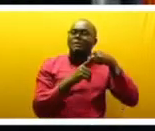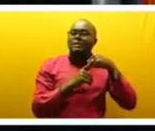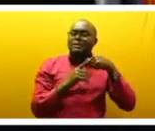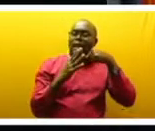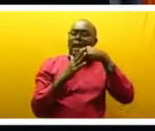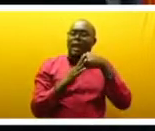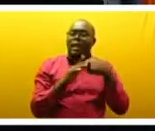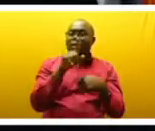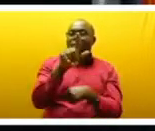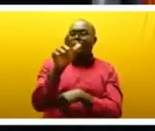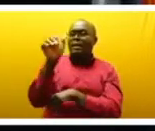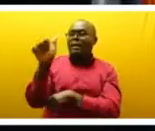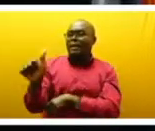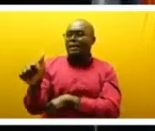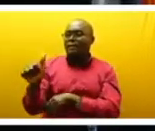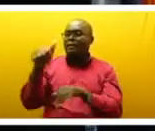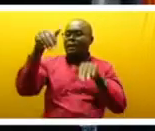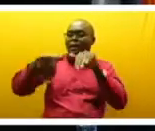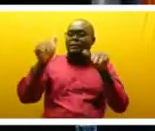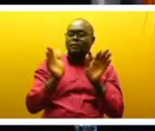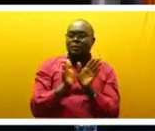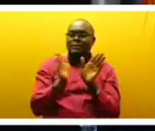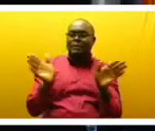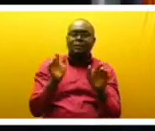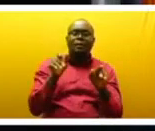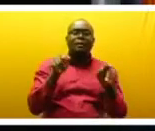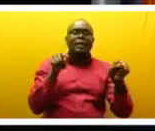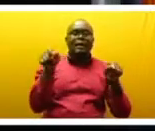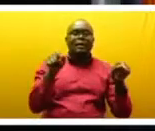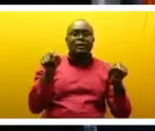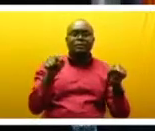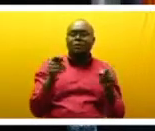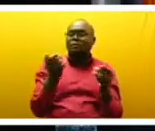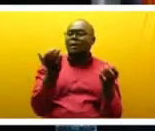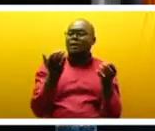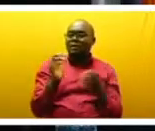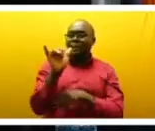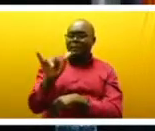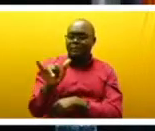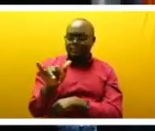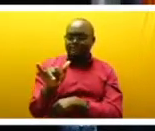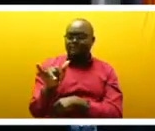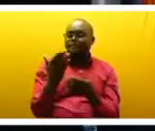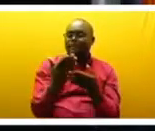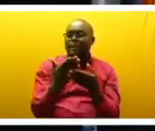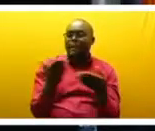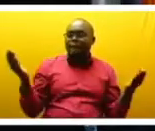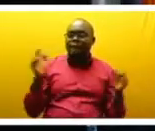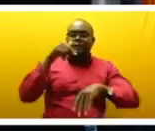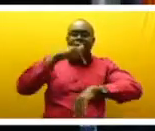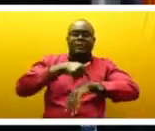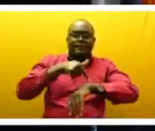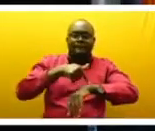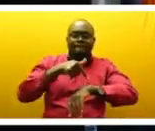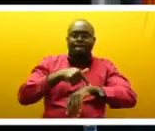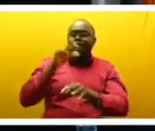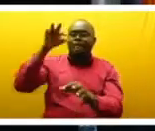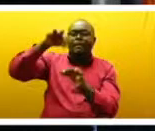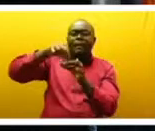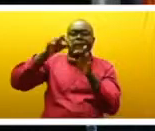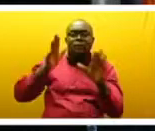69(1)A of the Election General Regulations requires that every time a voter